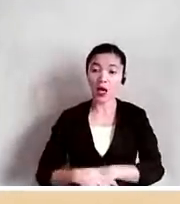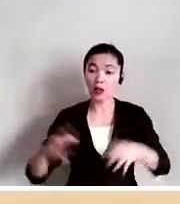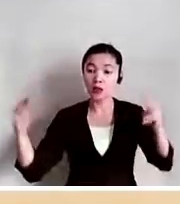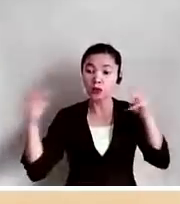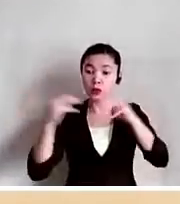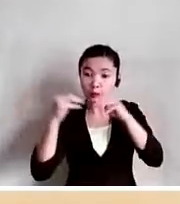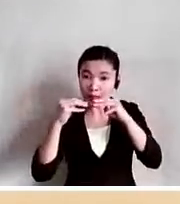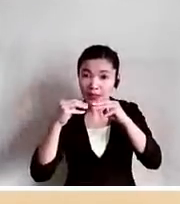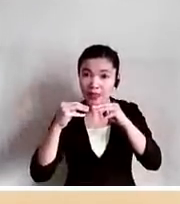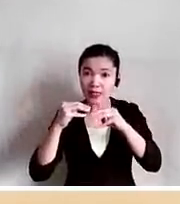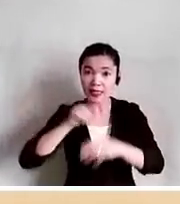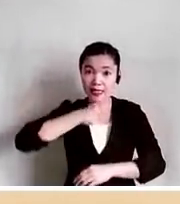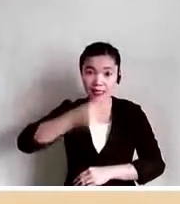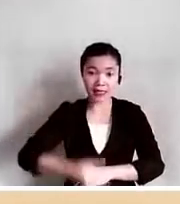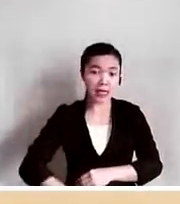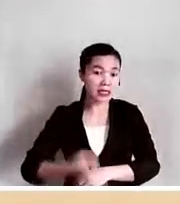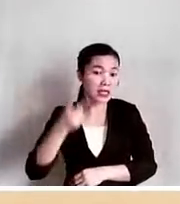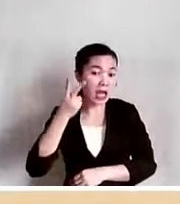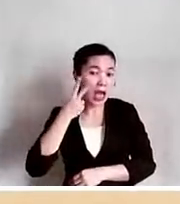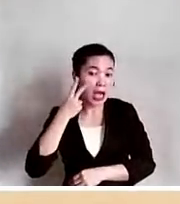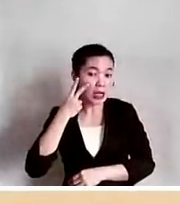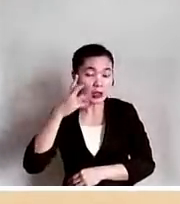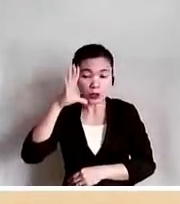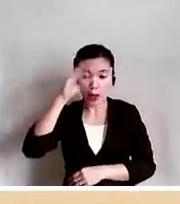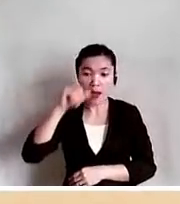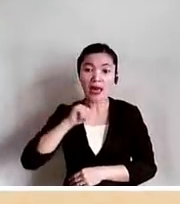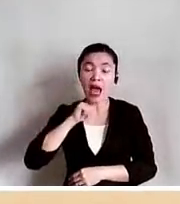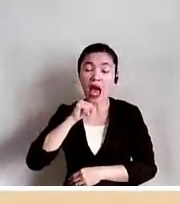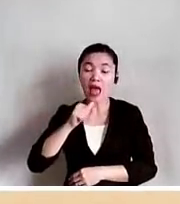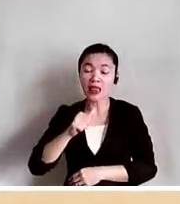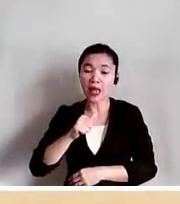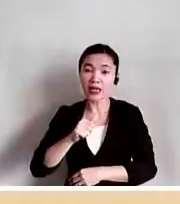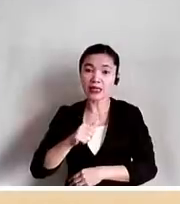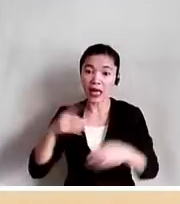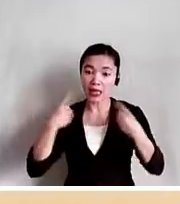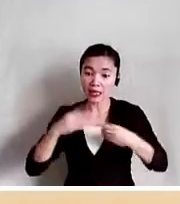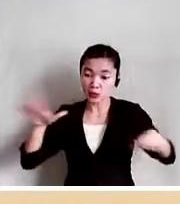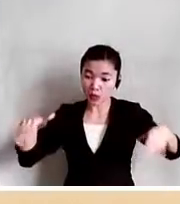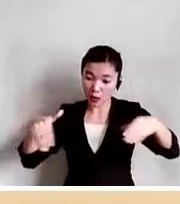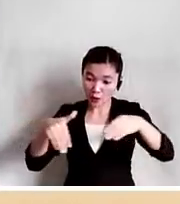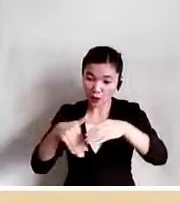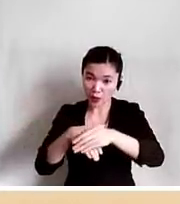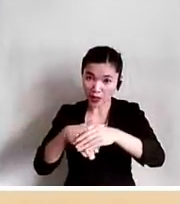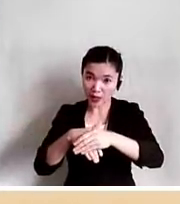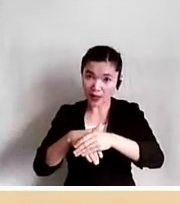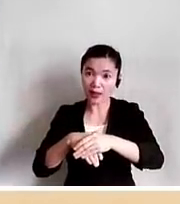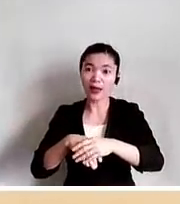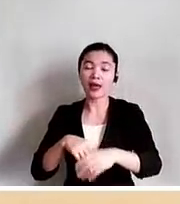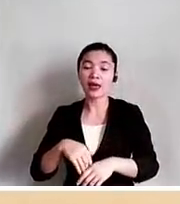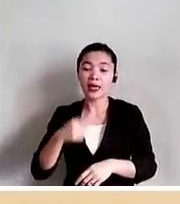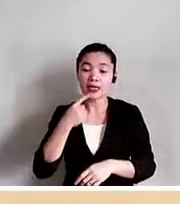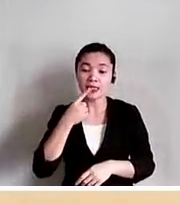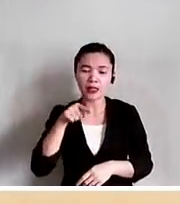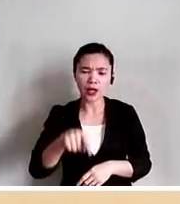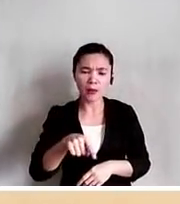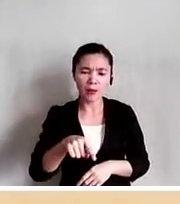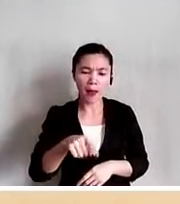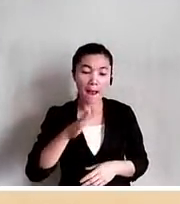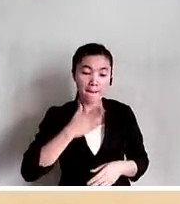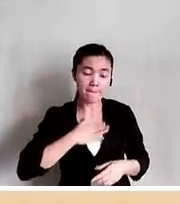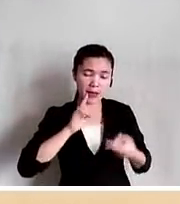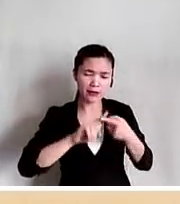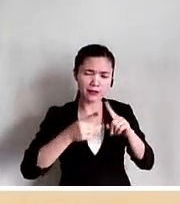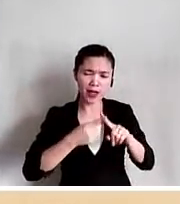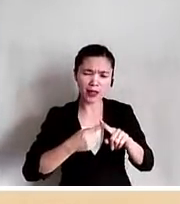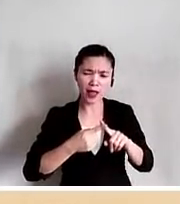man there not dressed in a wedding garment. He said to him, "My friend, how is